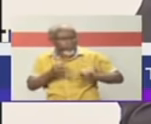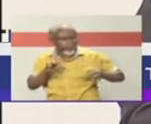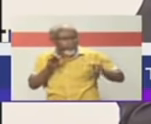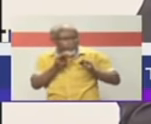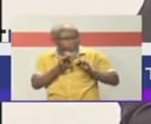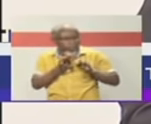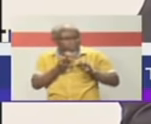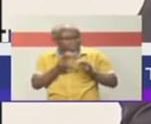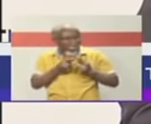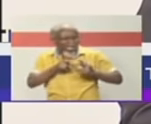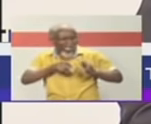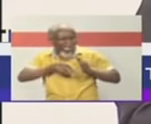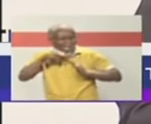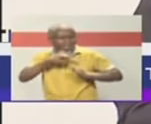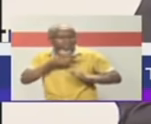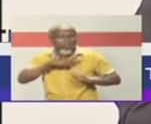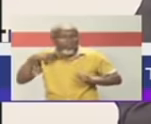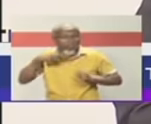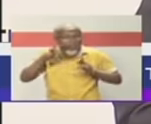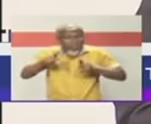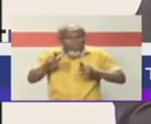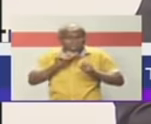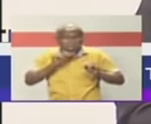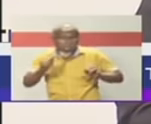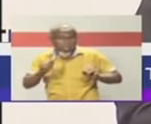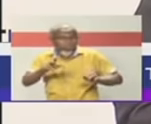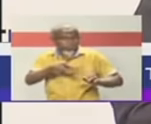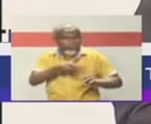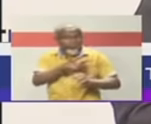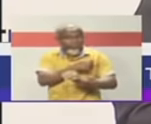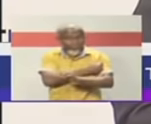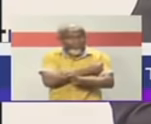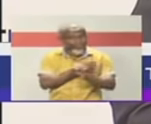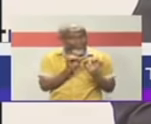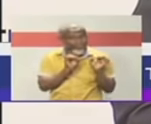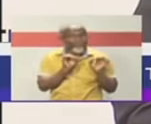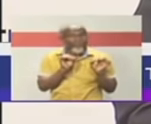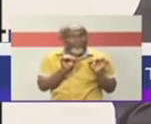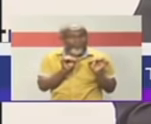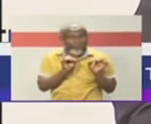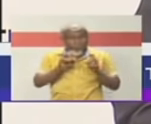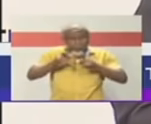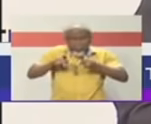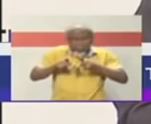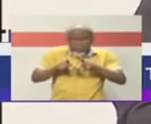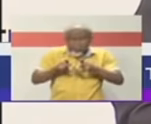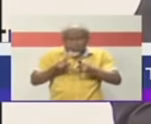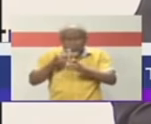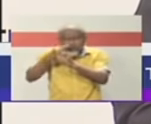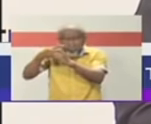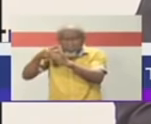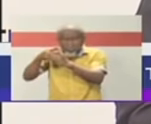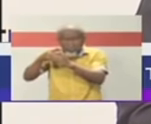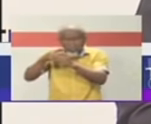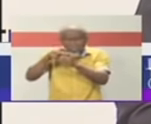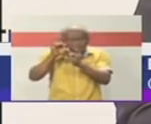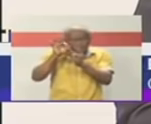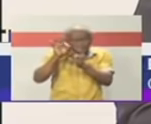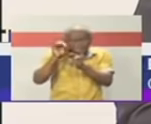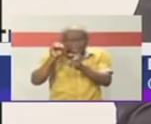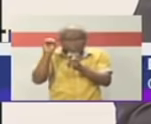in my county alone, over the last 6 weeks, most of the people who were positive, 90% of them were